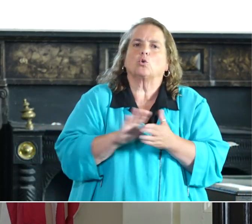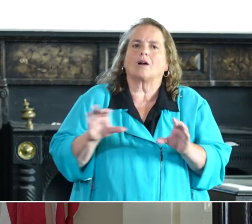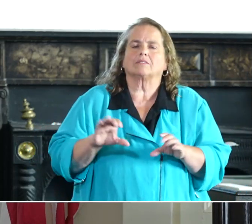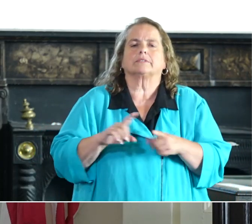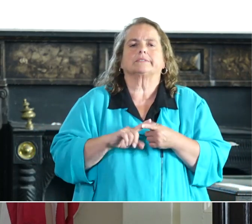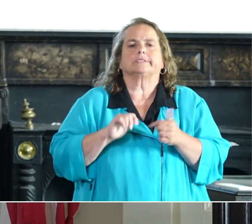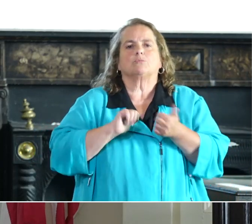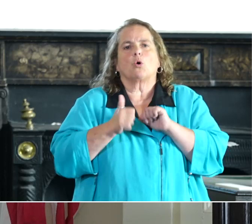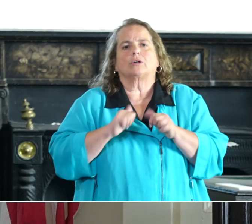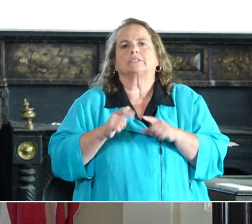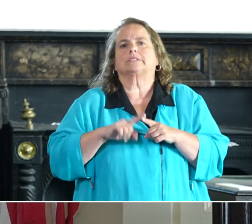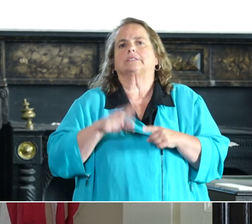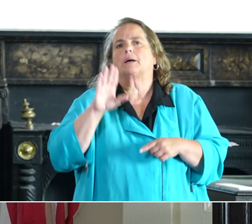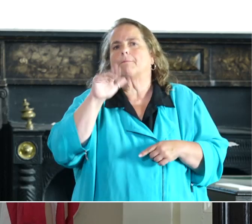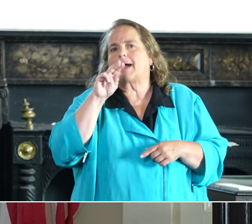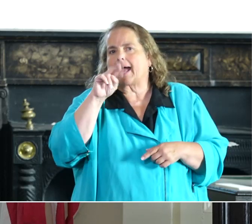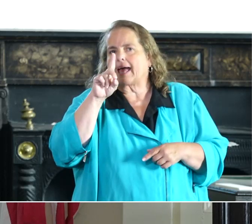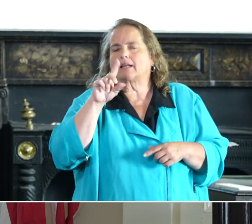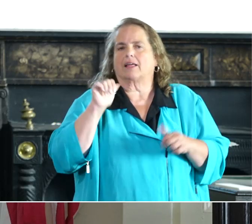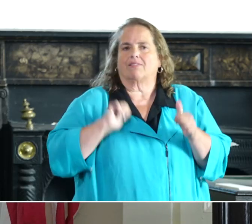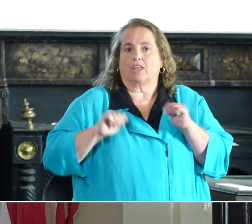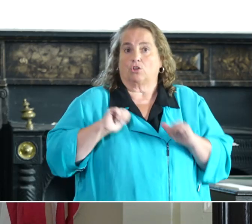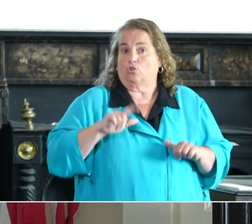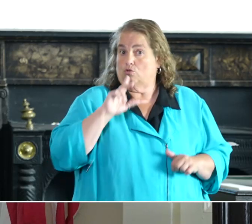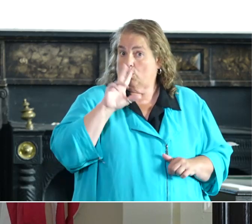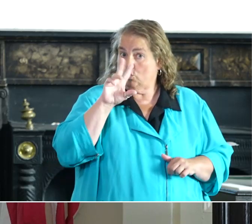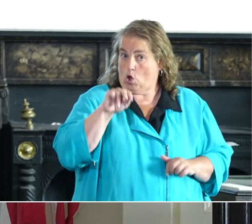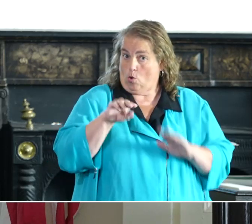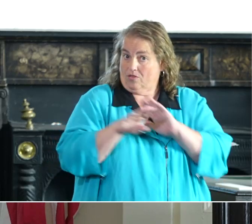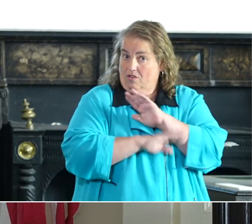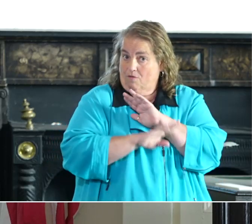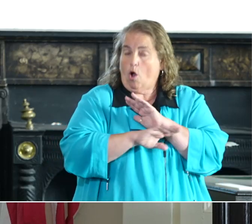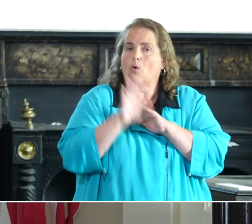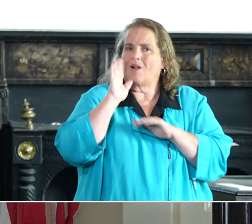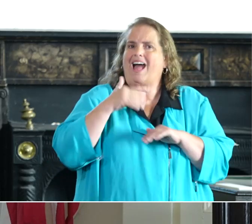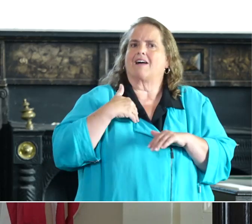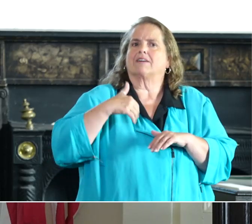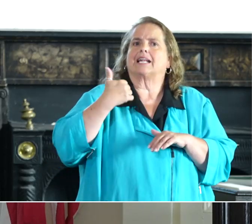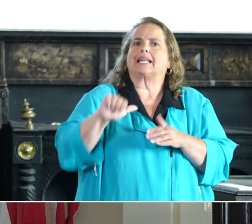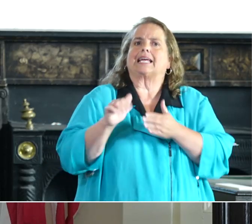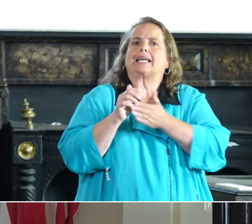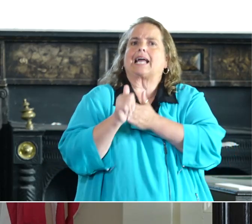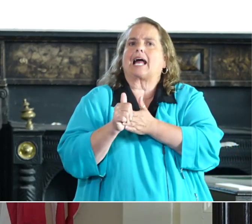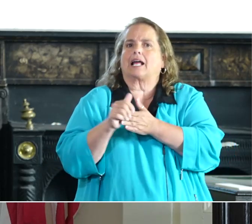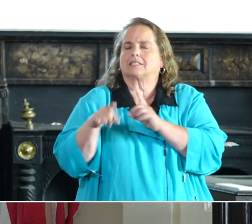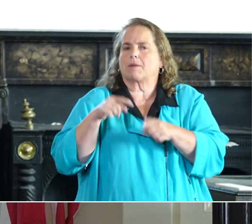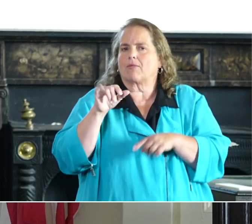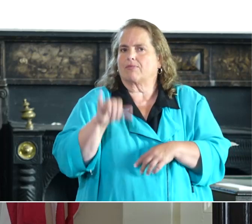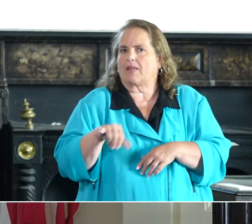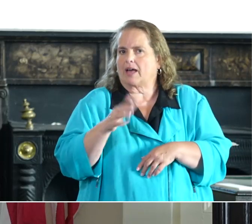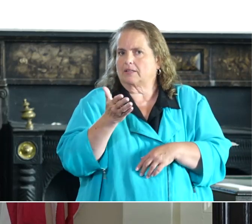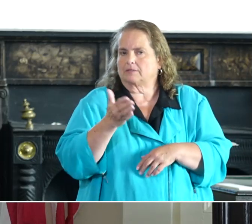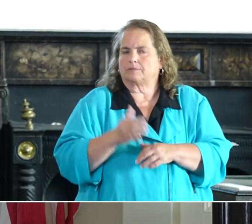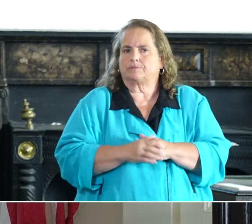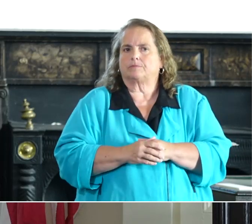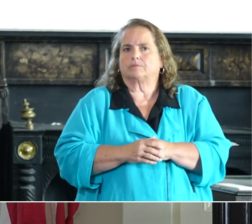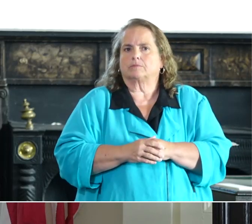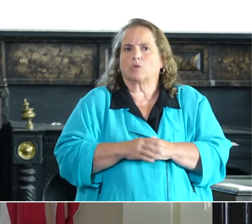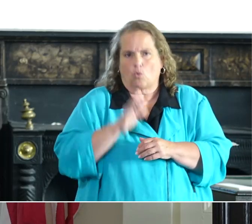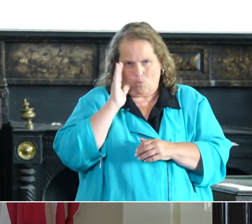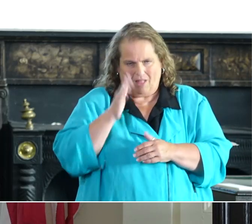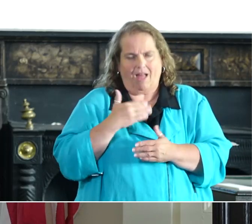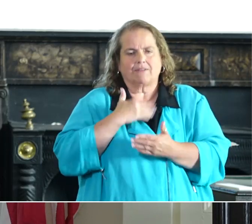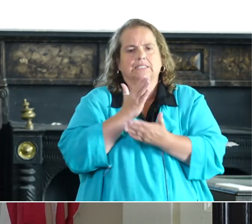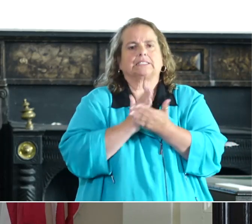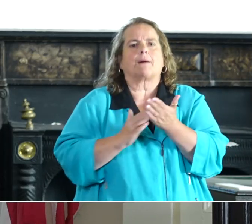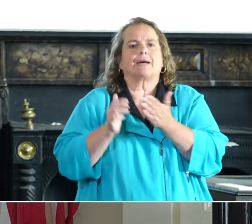sports, band, theater. Are we saying no in the fall? Are there going to be guidelines? What do we know about those types of things? There will be